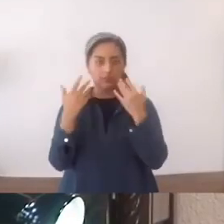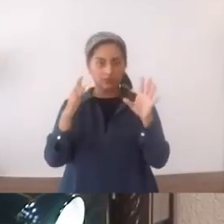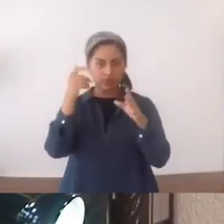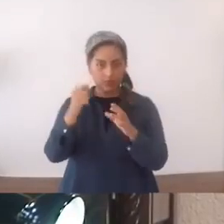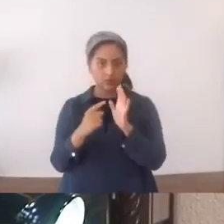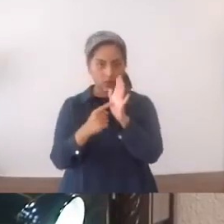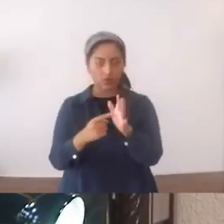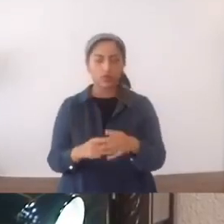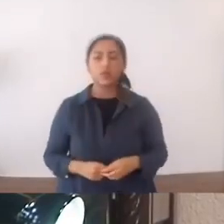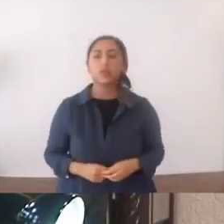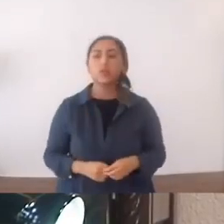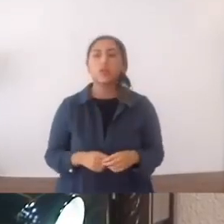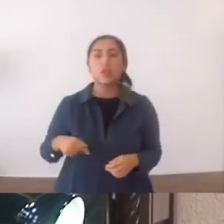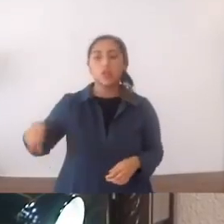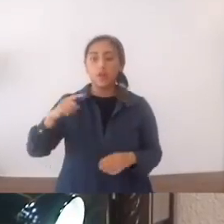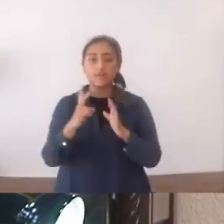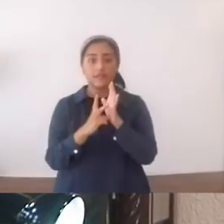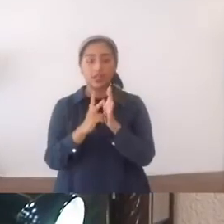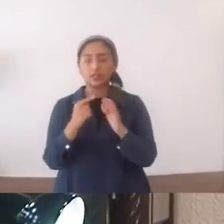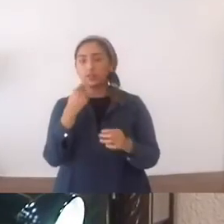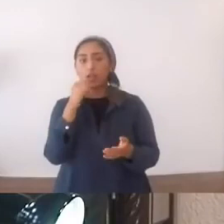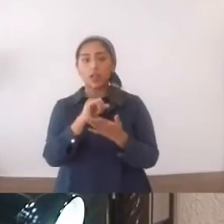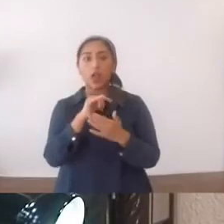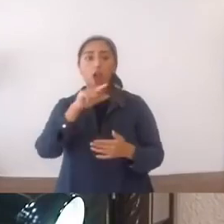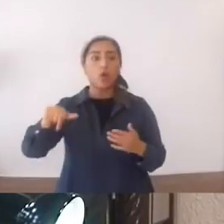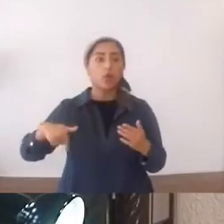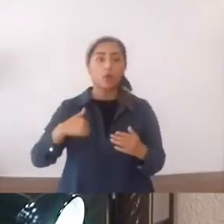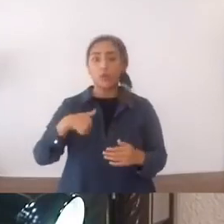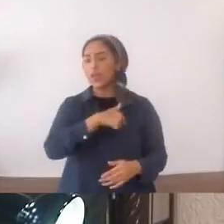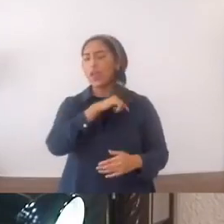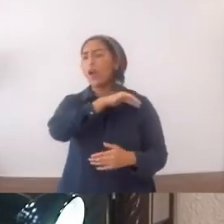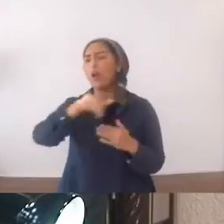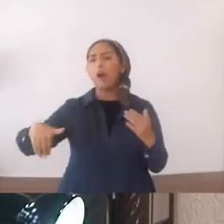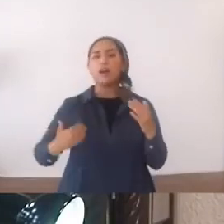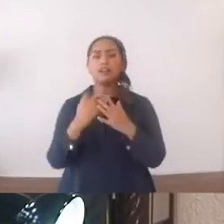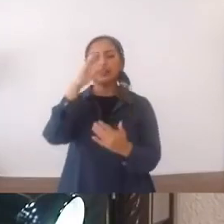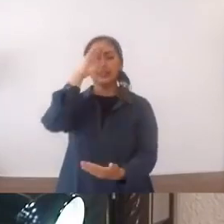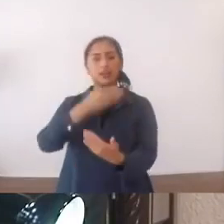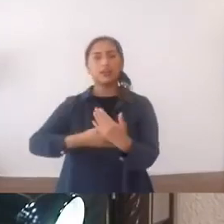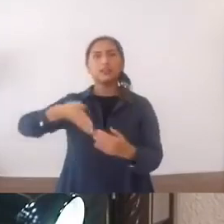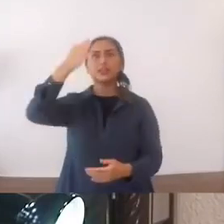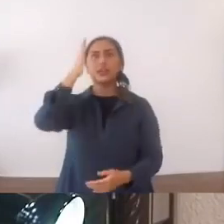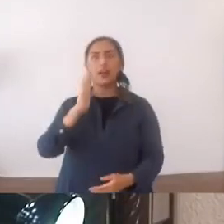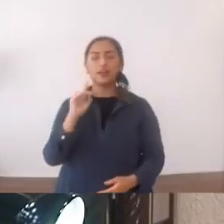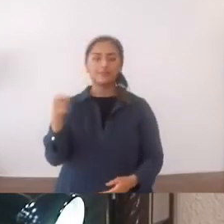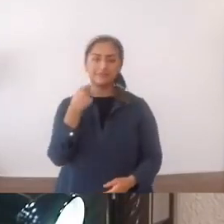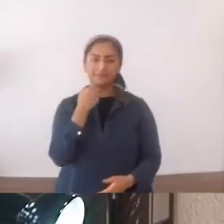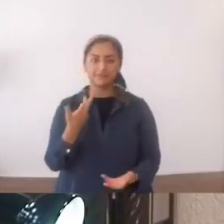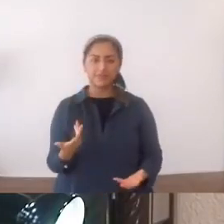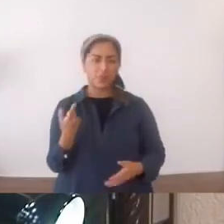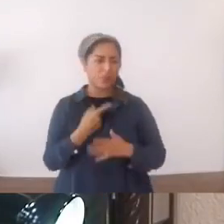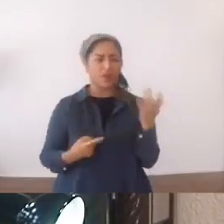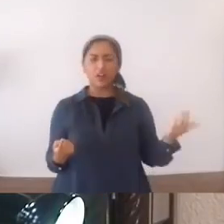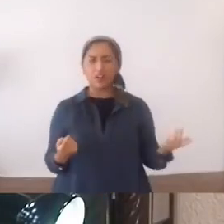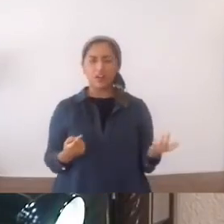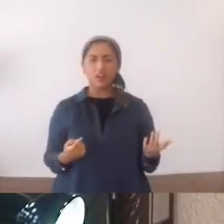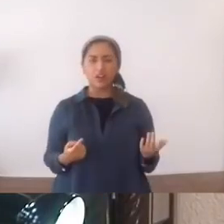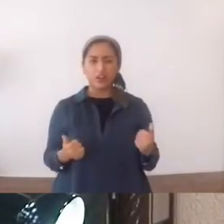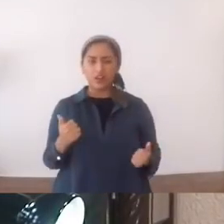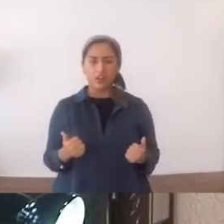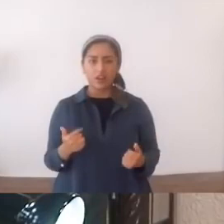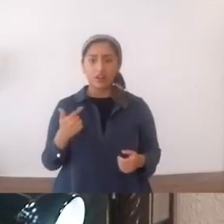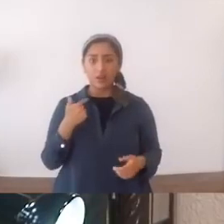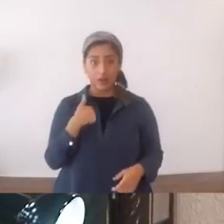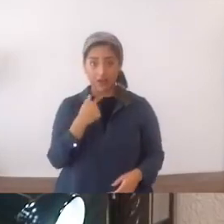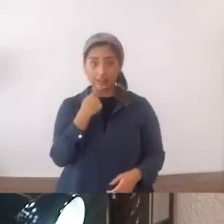esos remember. videos. We showed all of those videos. En uno de estos videos dice que todos somos hijos de Dios, And in one of those videos, he says that we are all children of